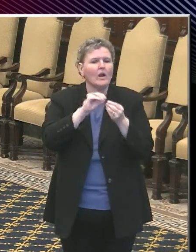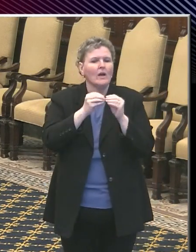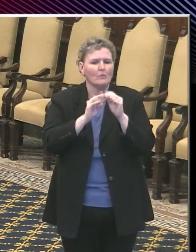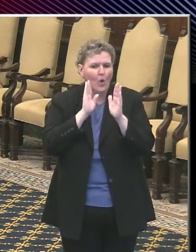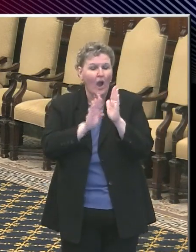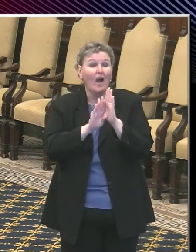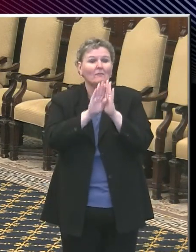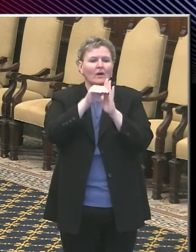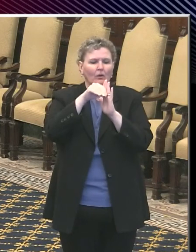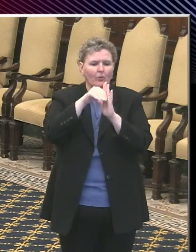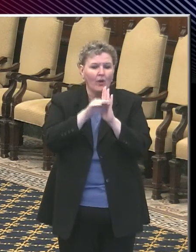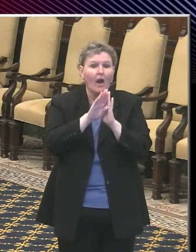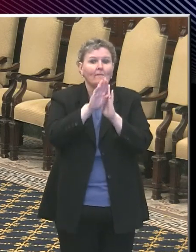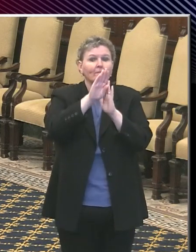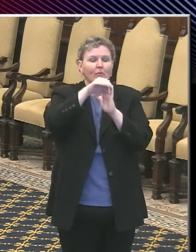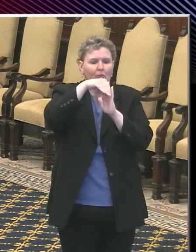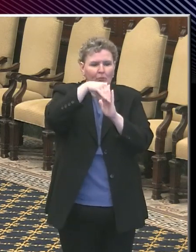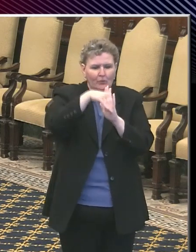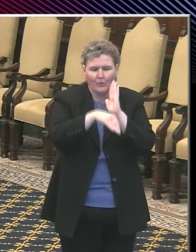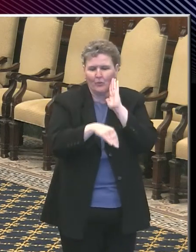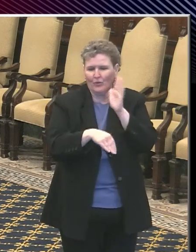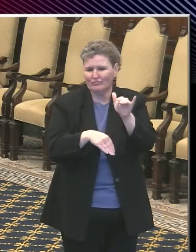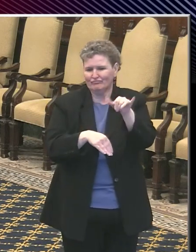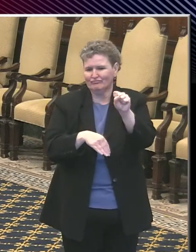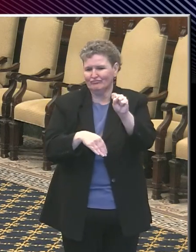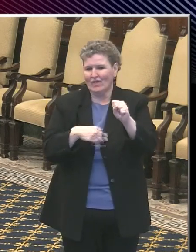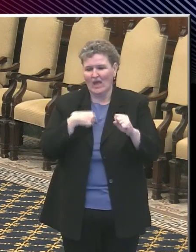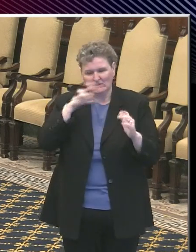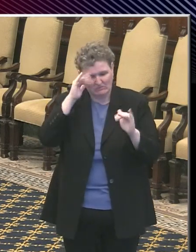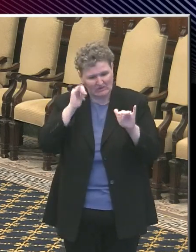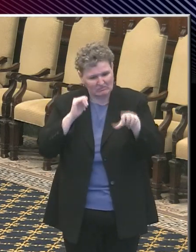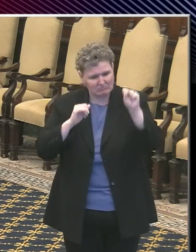And if we see a virus activity that starts to pick up, then we can backpedal from there.